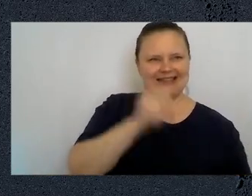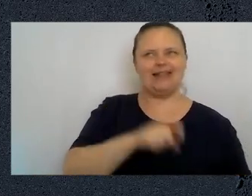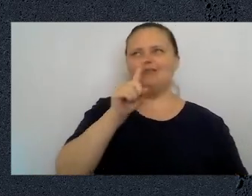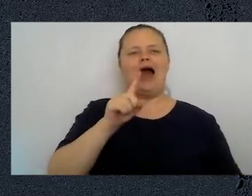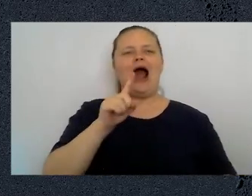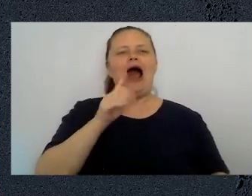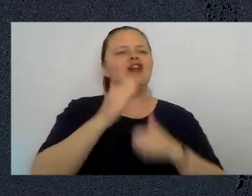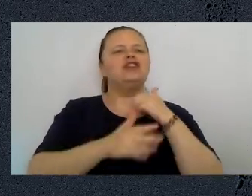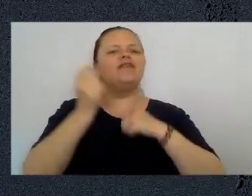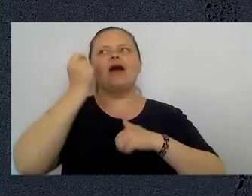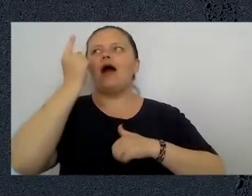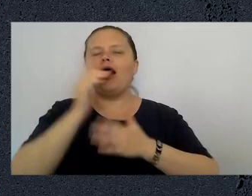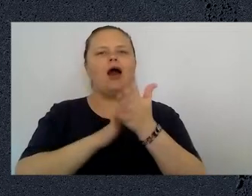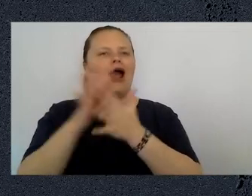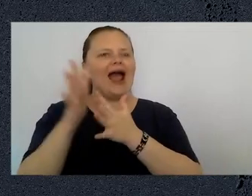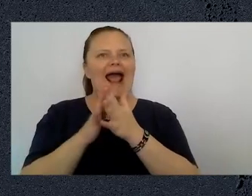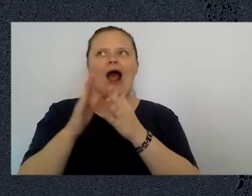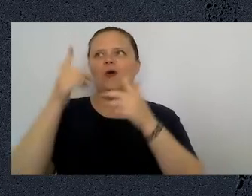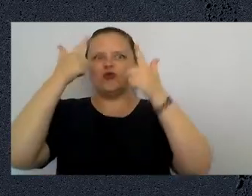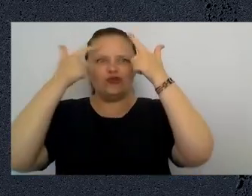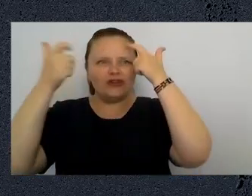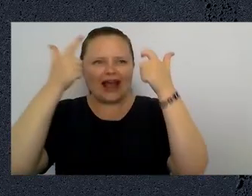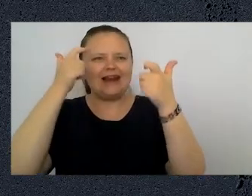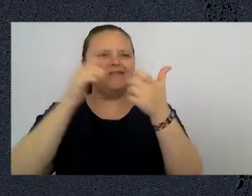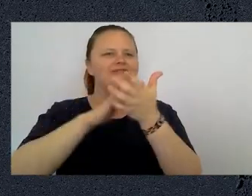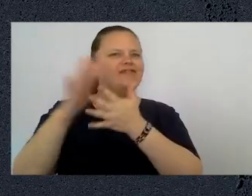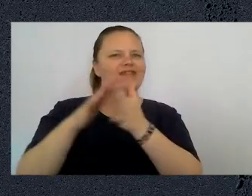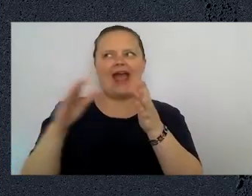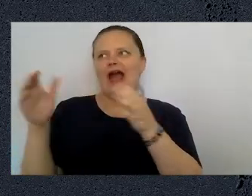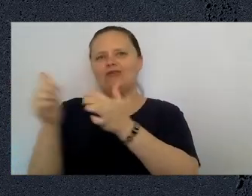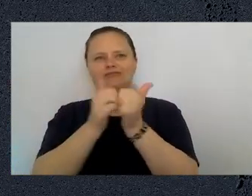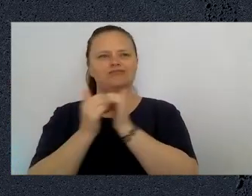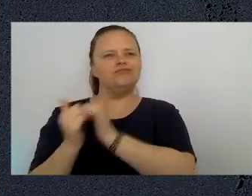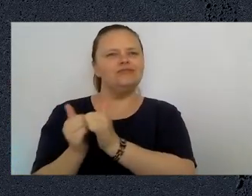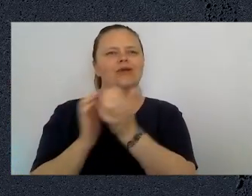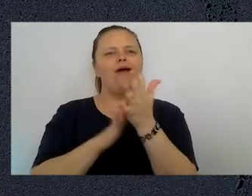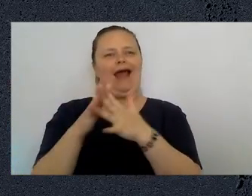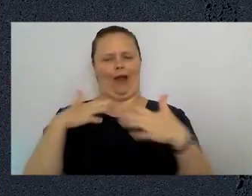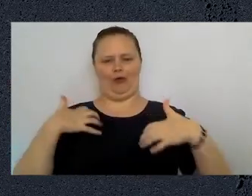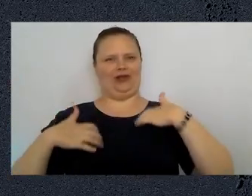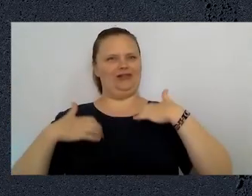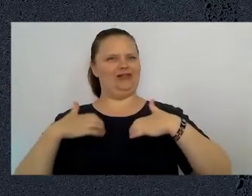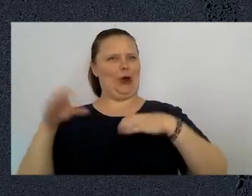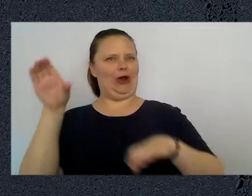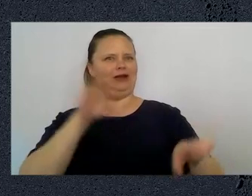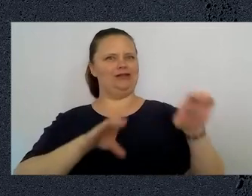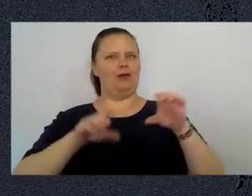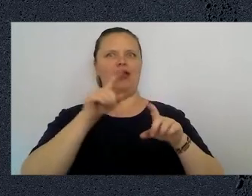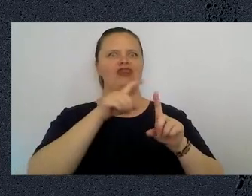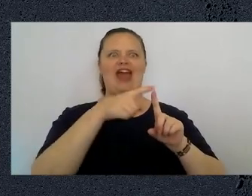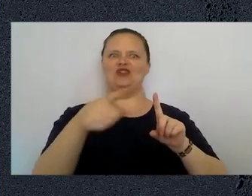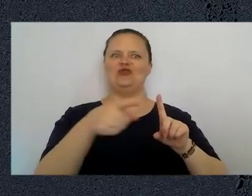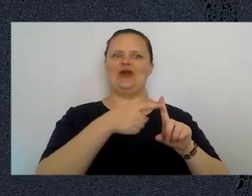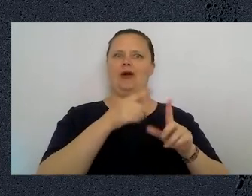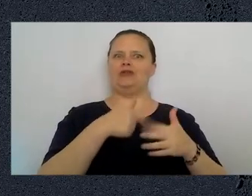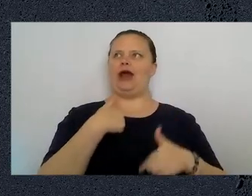creative and collaborative and just so exciting science was. And I came back from that field trip and I said, tag me